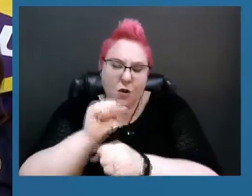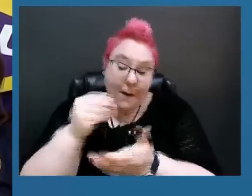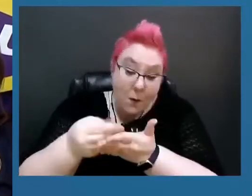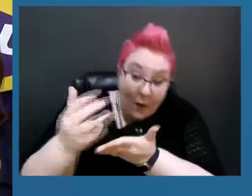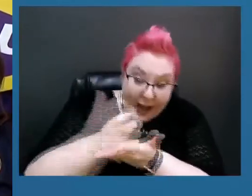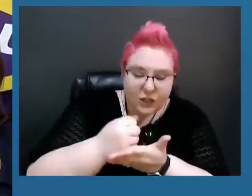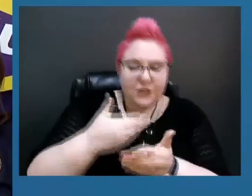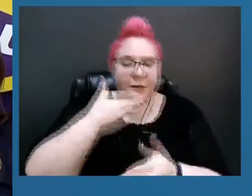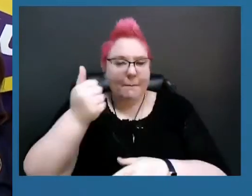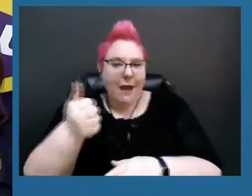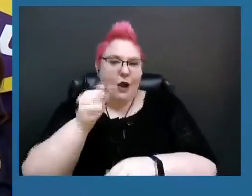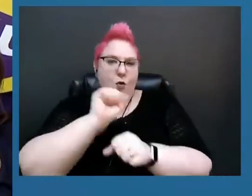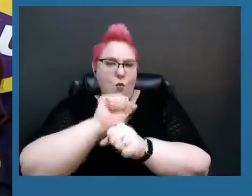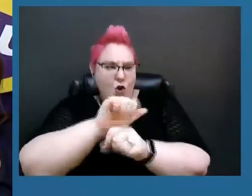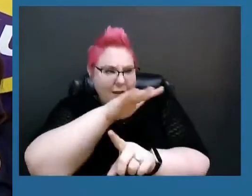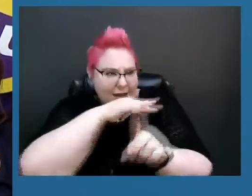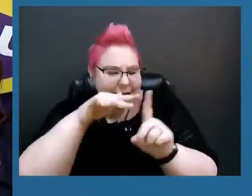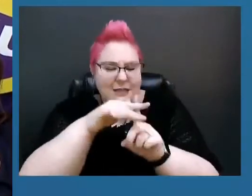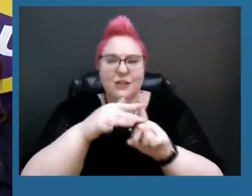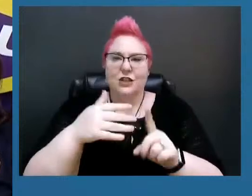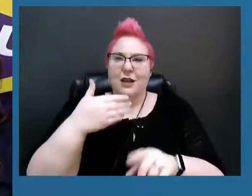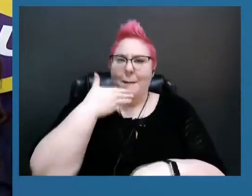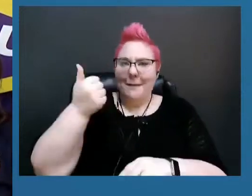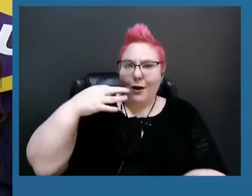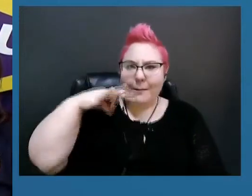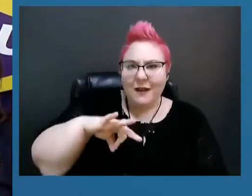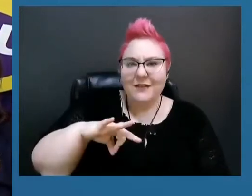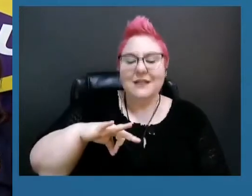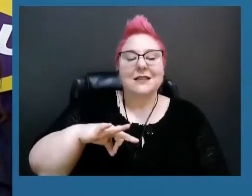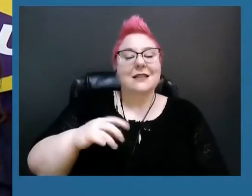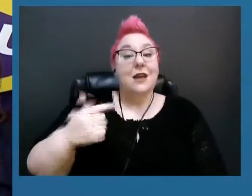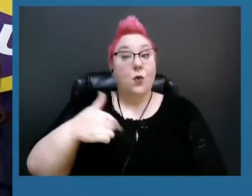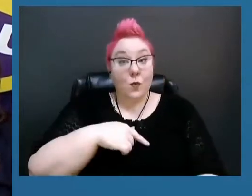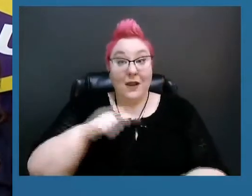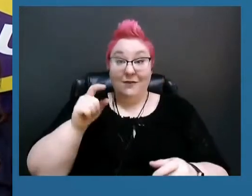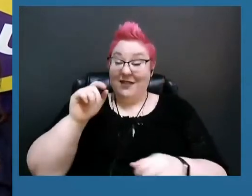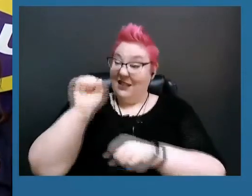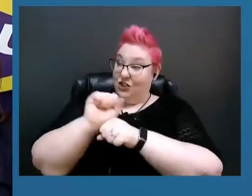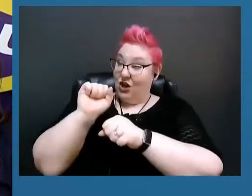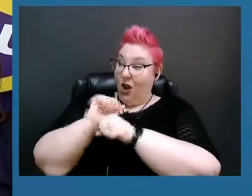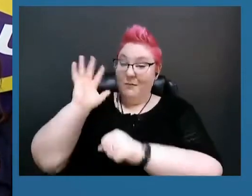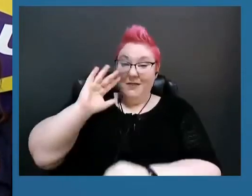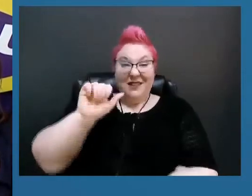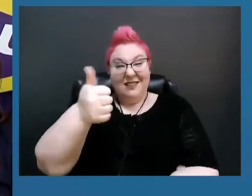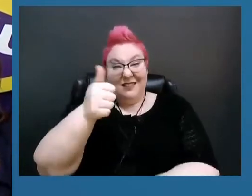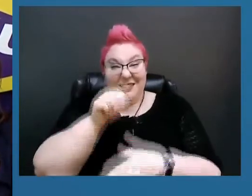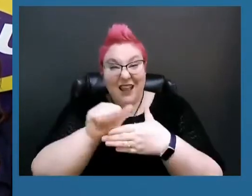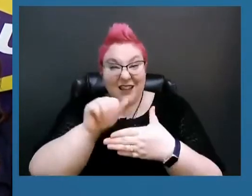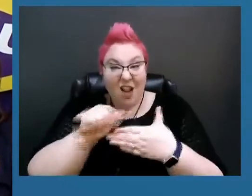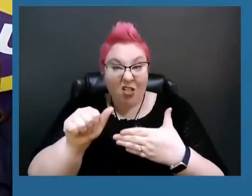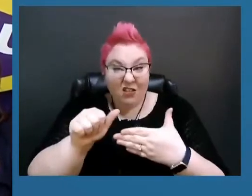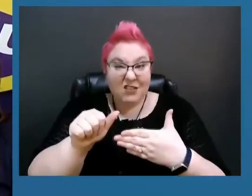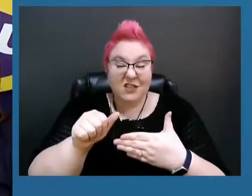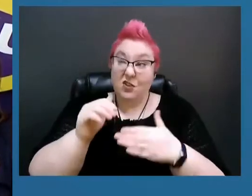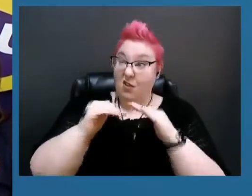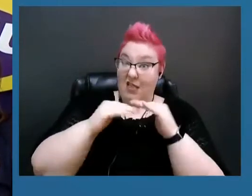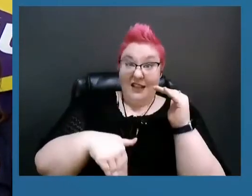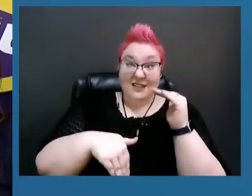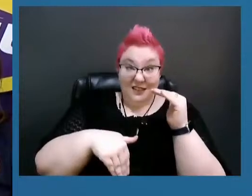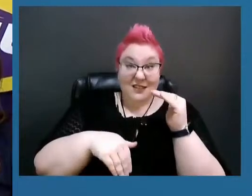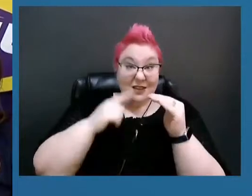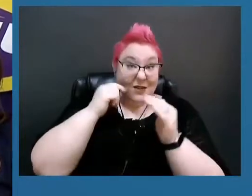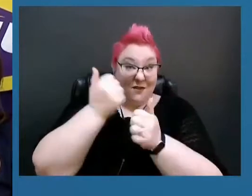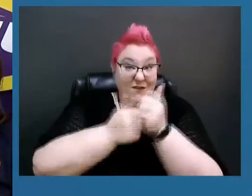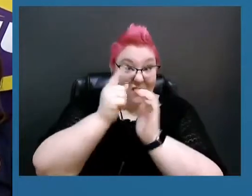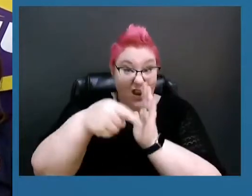benefits. Over the past few years, we've transformed these jobs that were once at $10.10 an hour or even lower for tip minimum